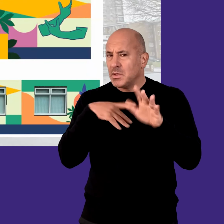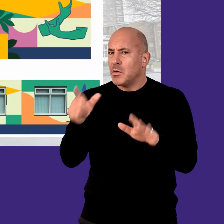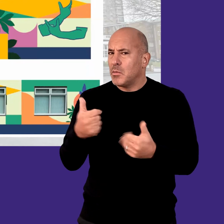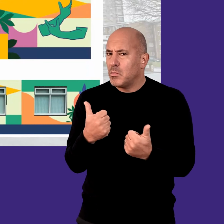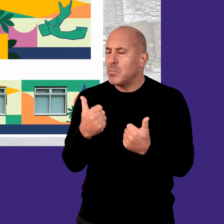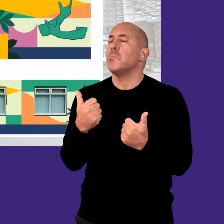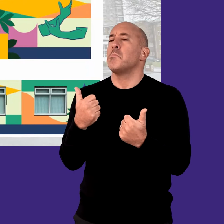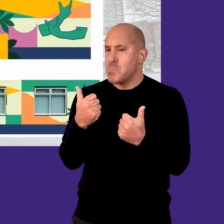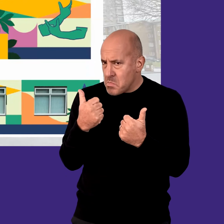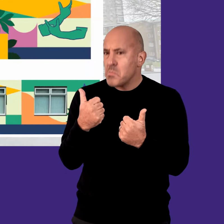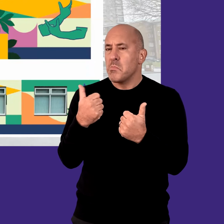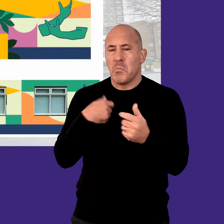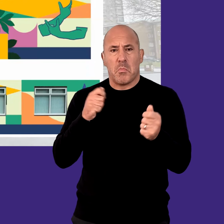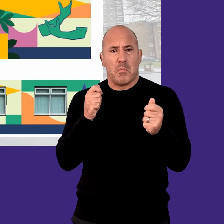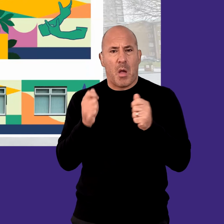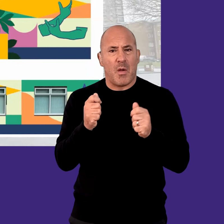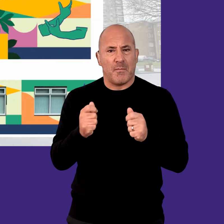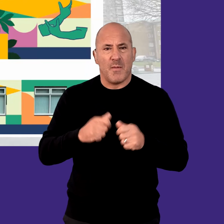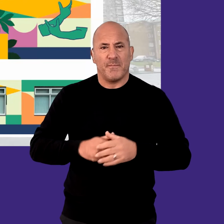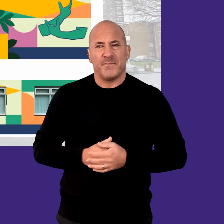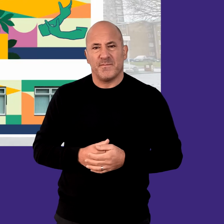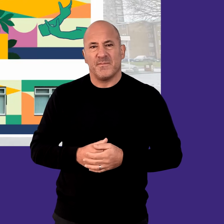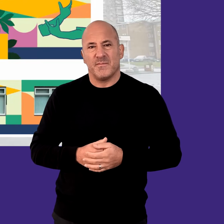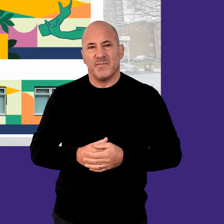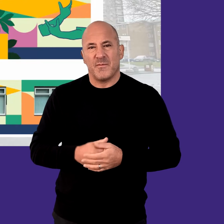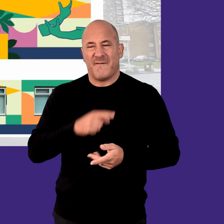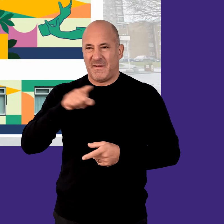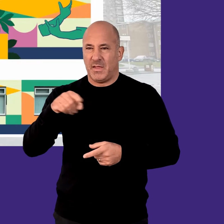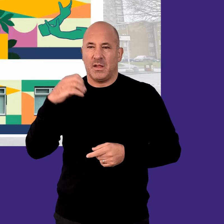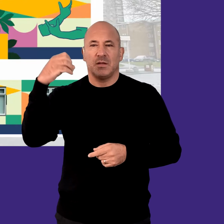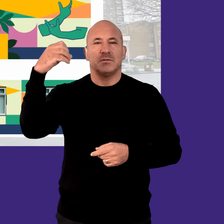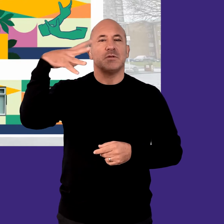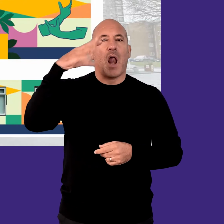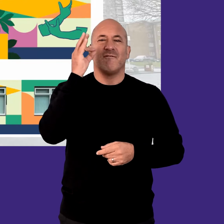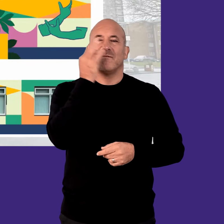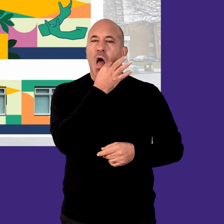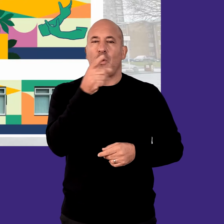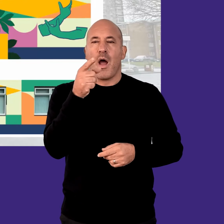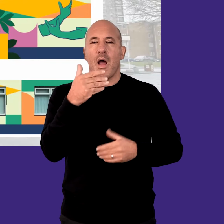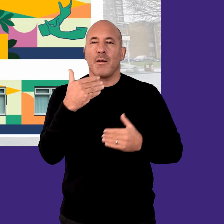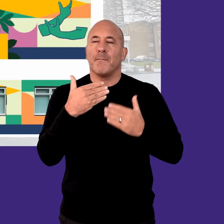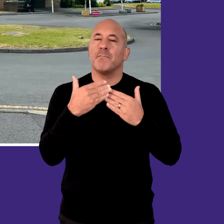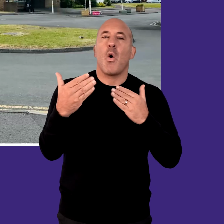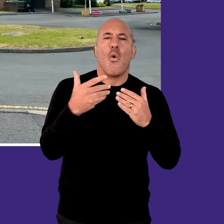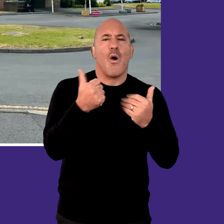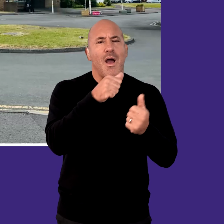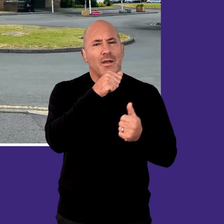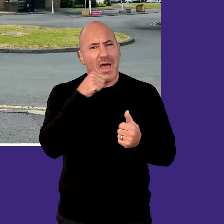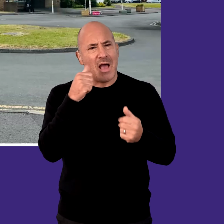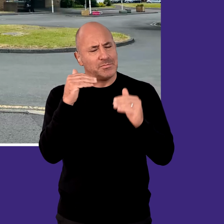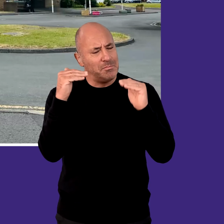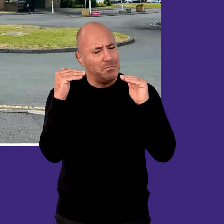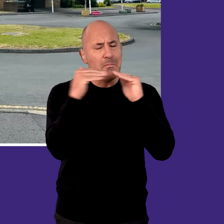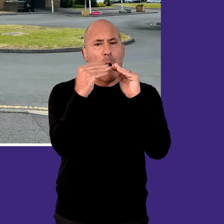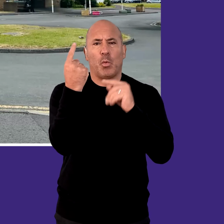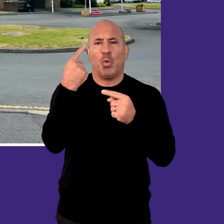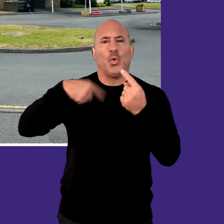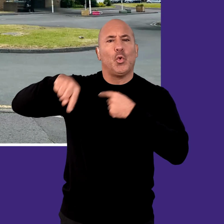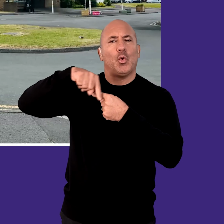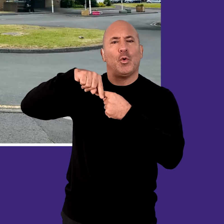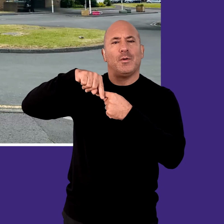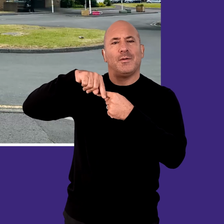So they'd asked for certain elements of it to be changed and flowers to be changed. They felt that the sunflower was much